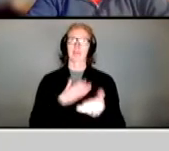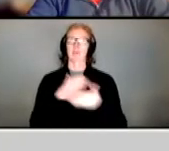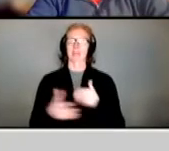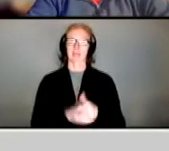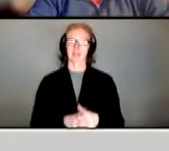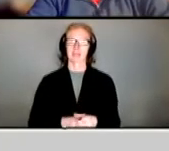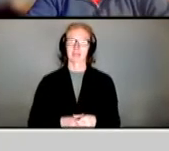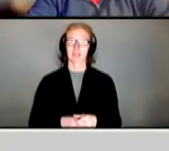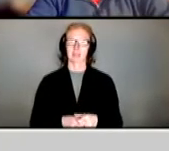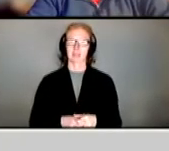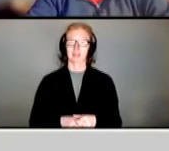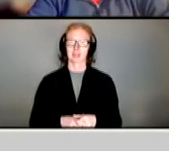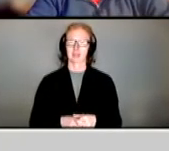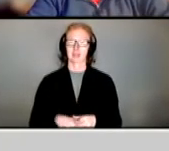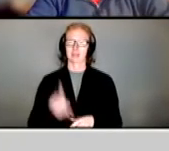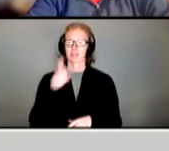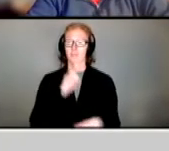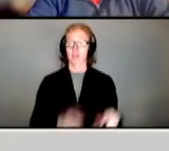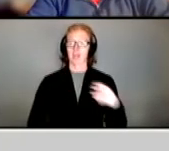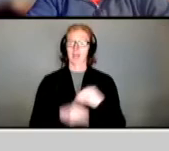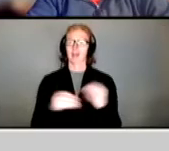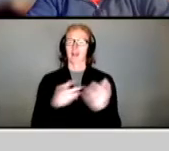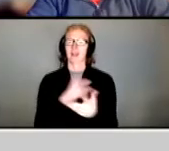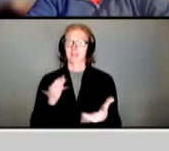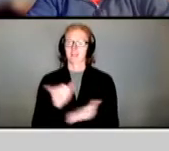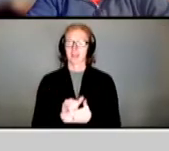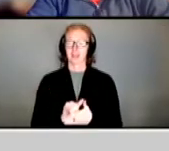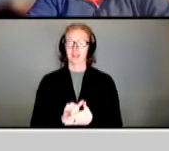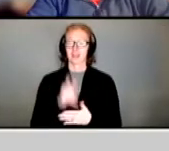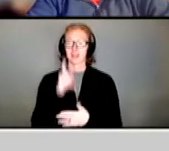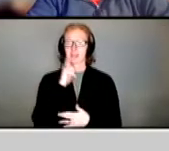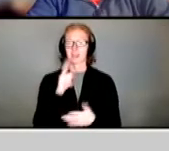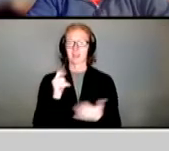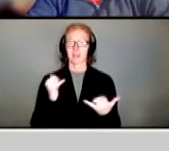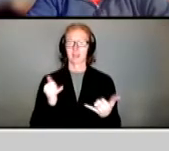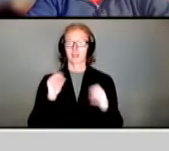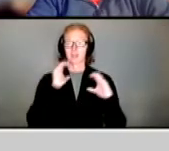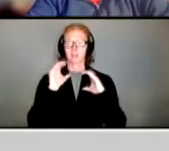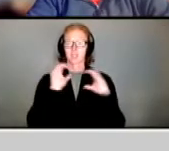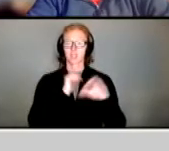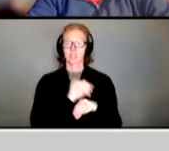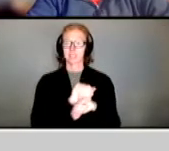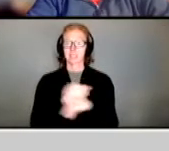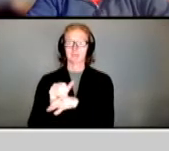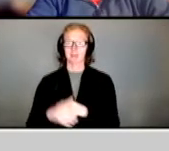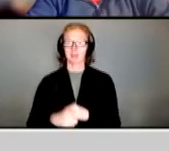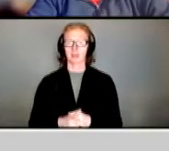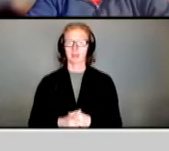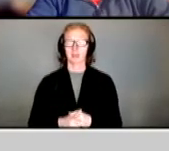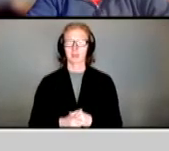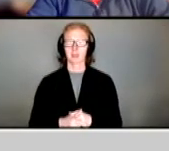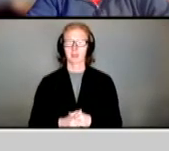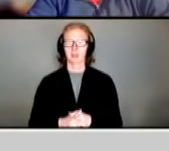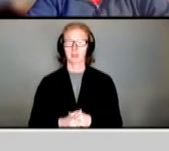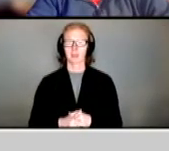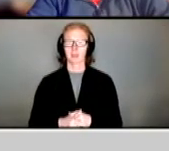I think that you have added a lot to the contribution, contributed a lot to the conversation this evening, and I really want COPL to hear